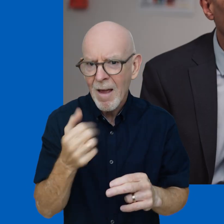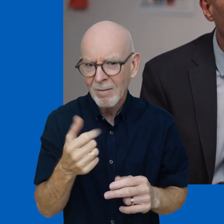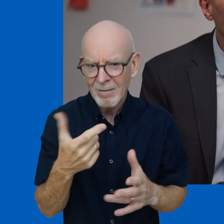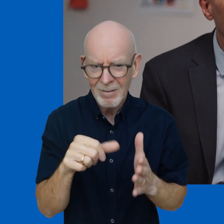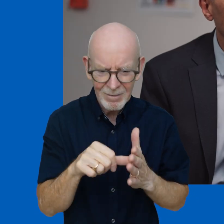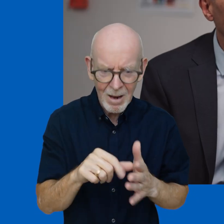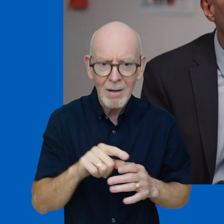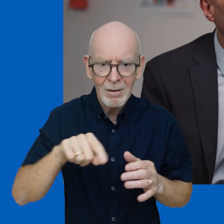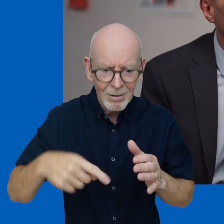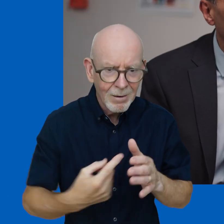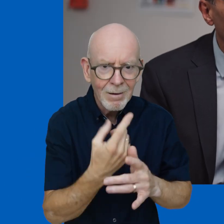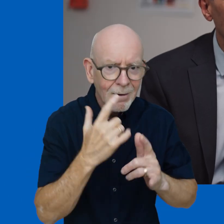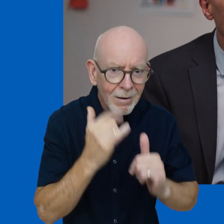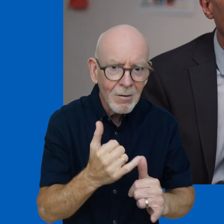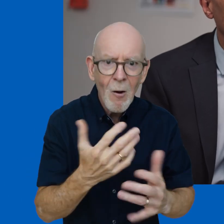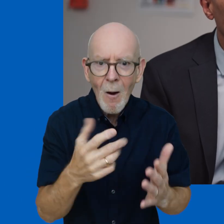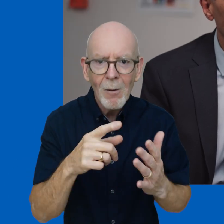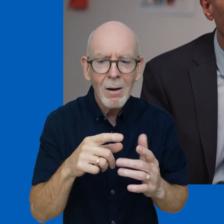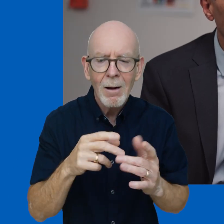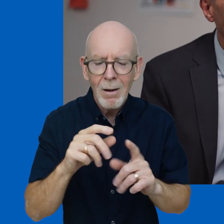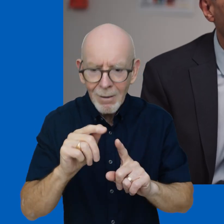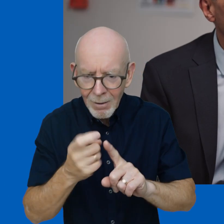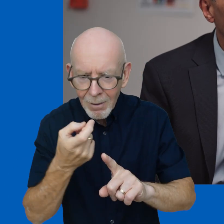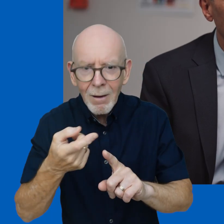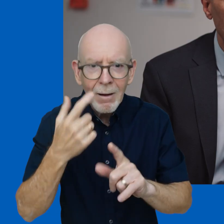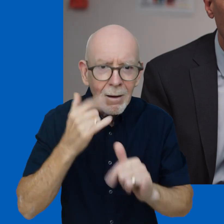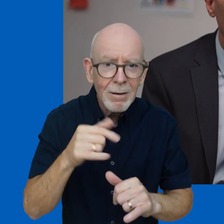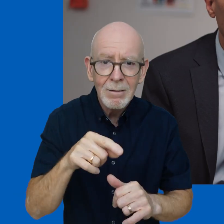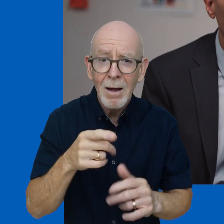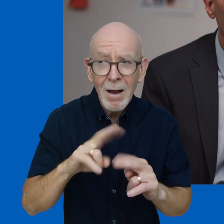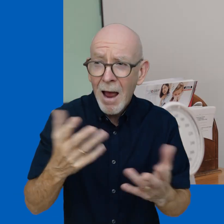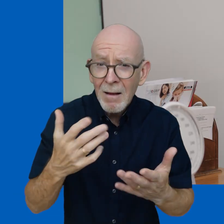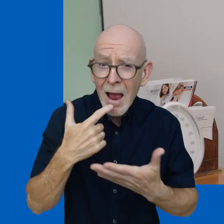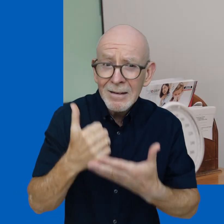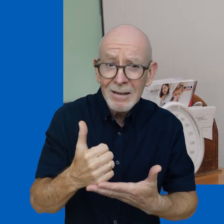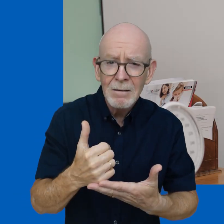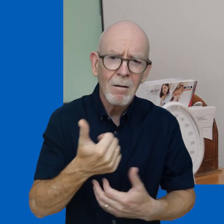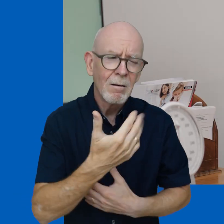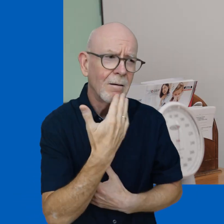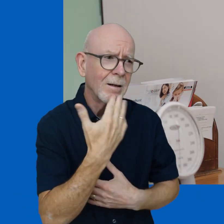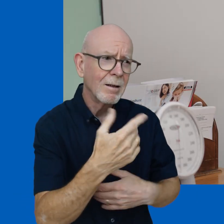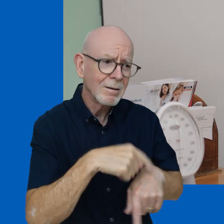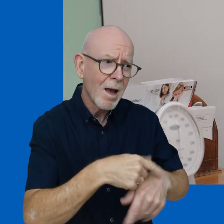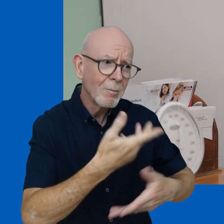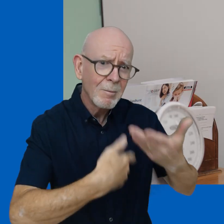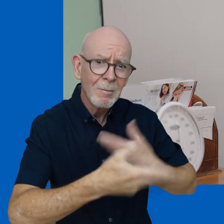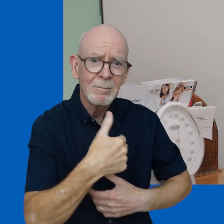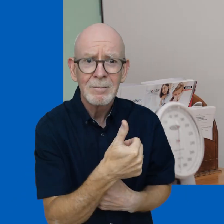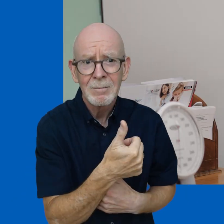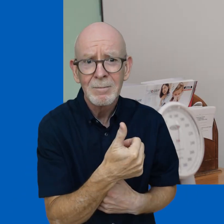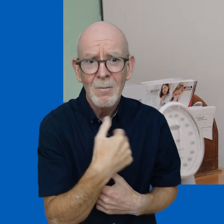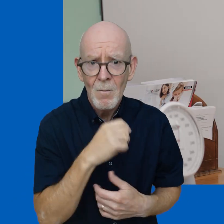there are complications like a colostomy or ileostomy and need any other advice. Thank you very much for taking time to